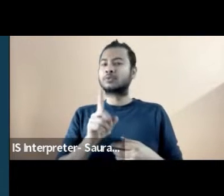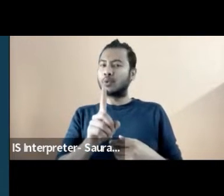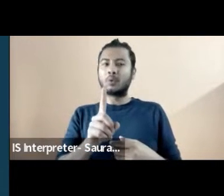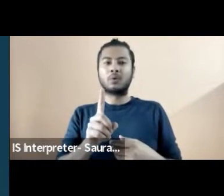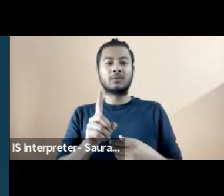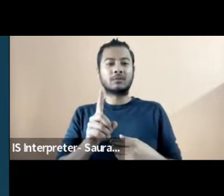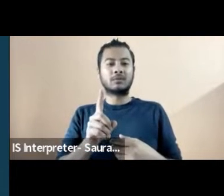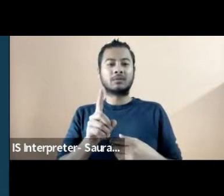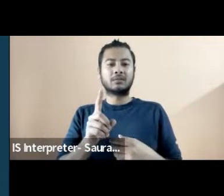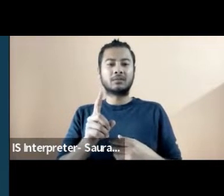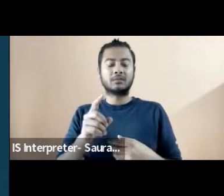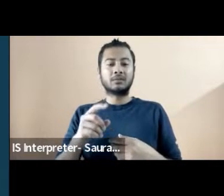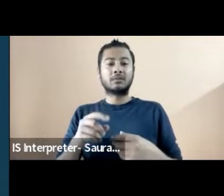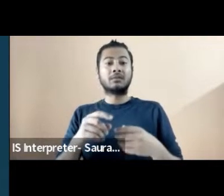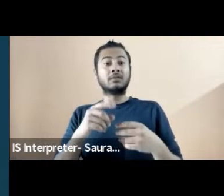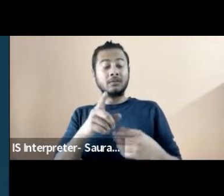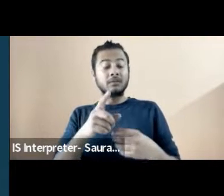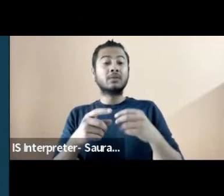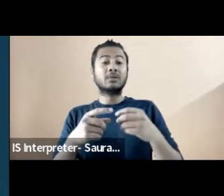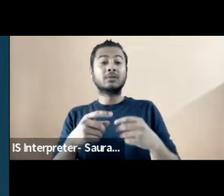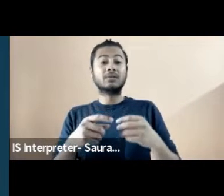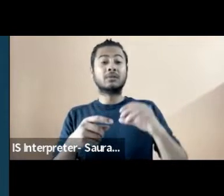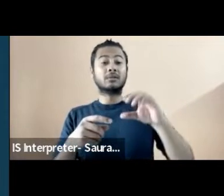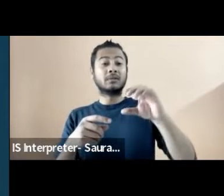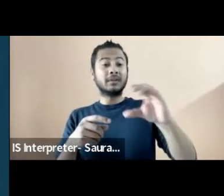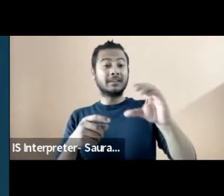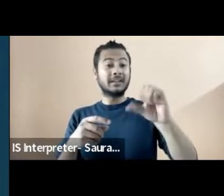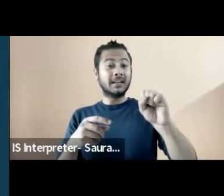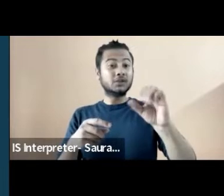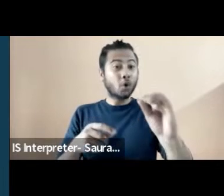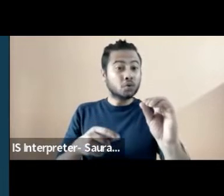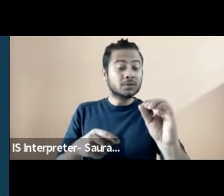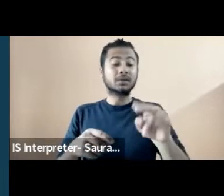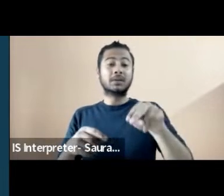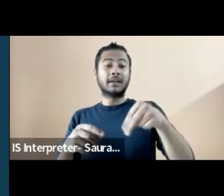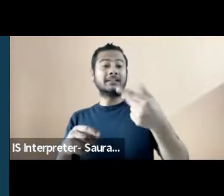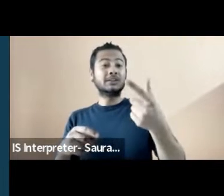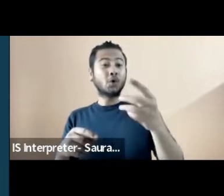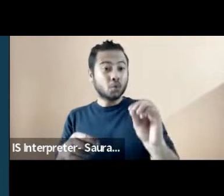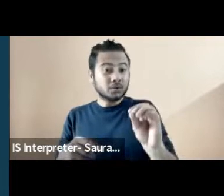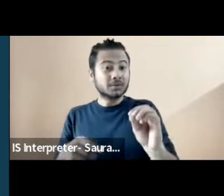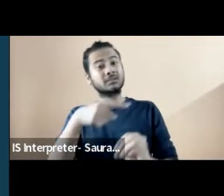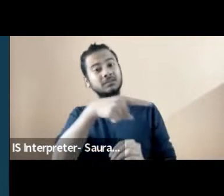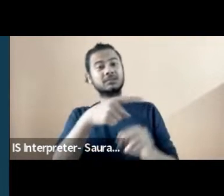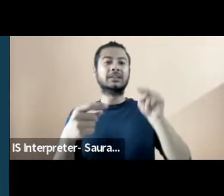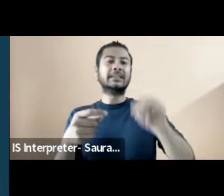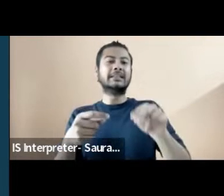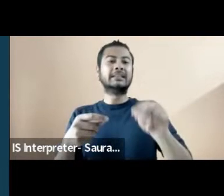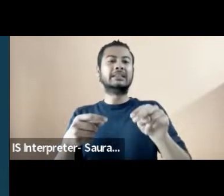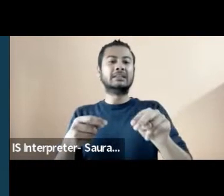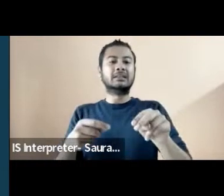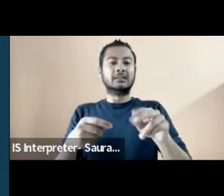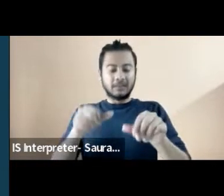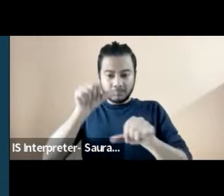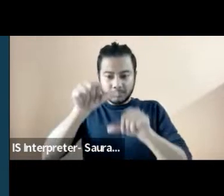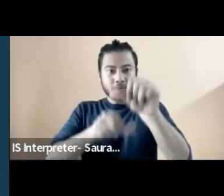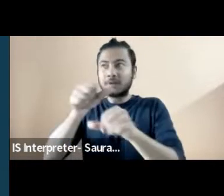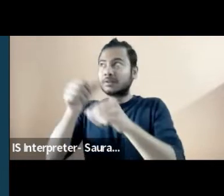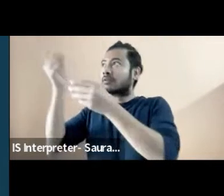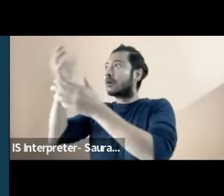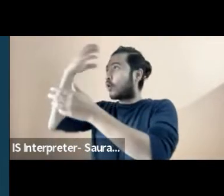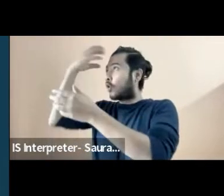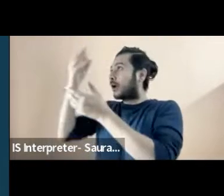of civil society members and organizations as brokers to facilitate the processes. And some of the determinants